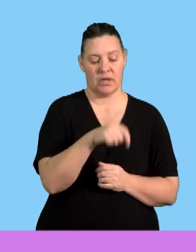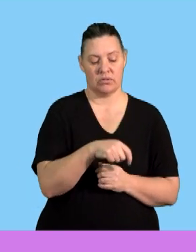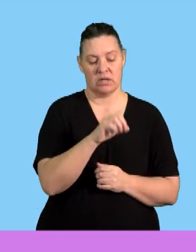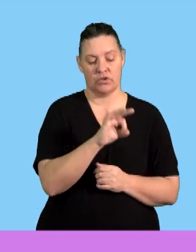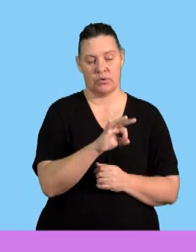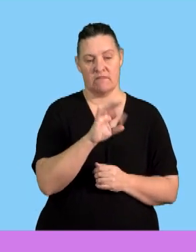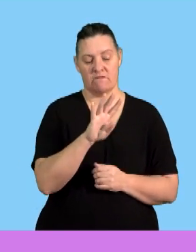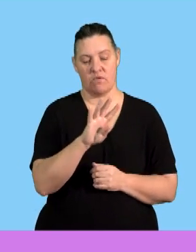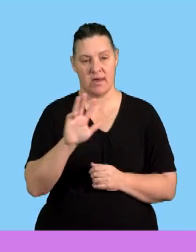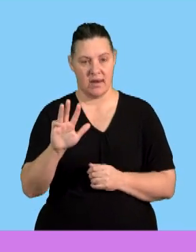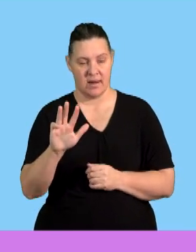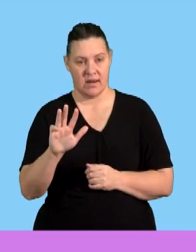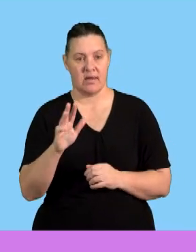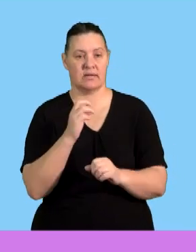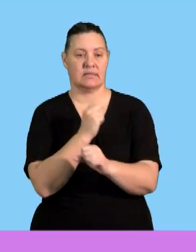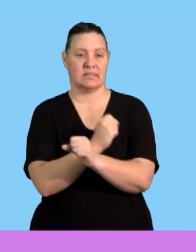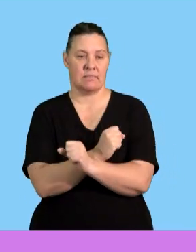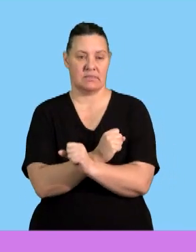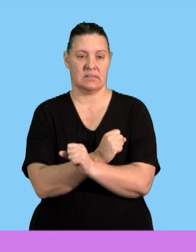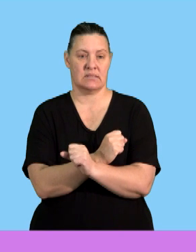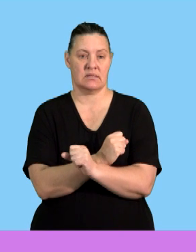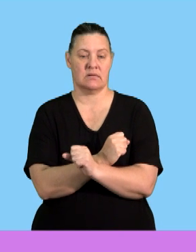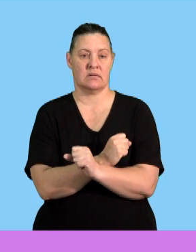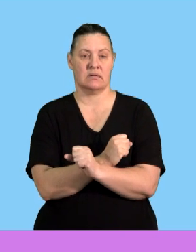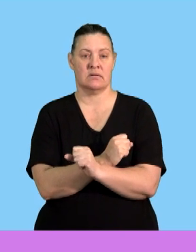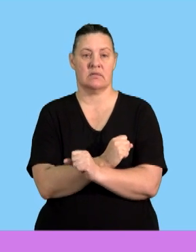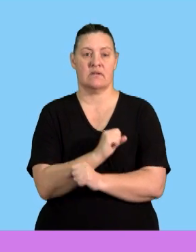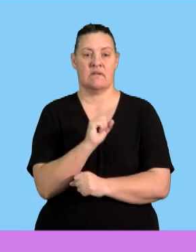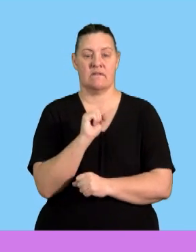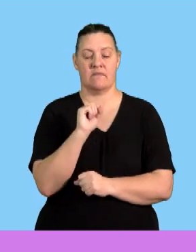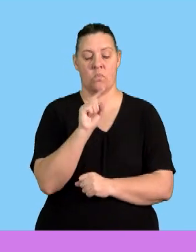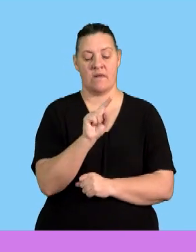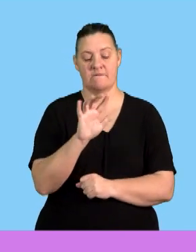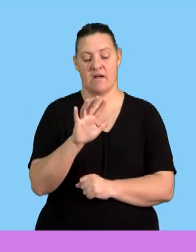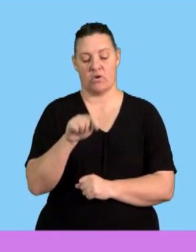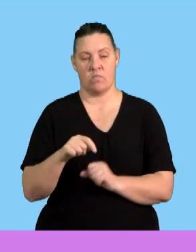12,349 times our interest rate of